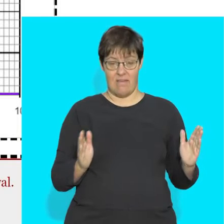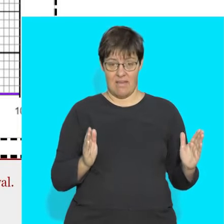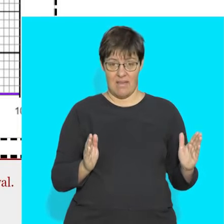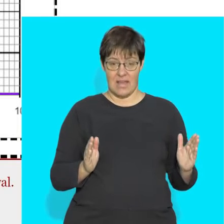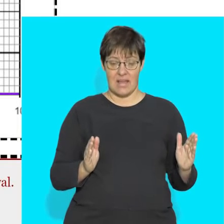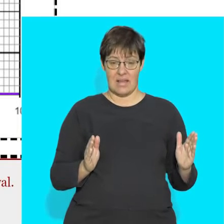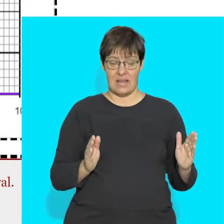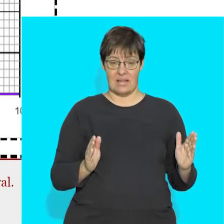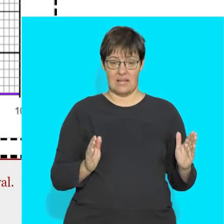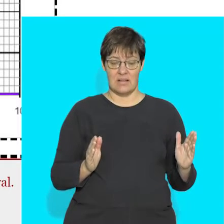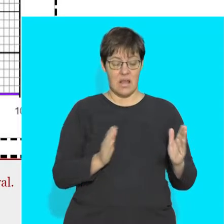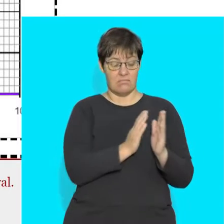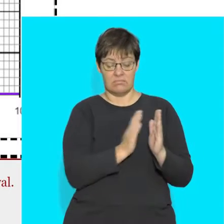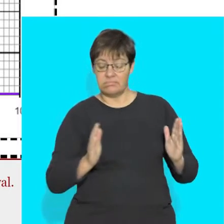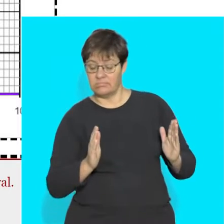bigger